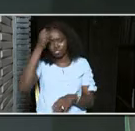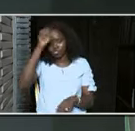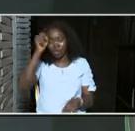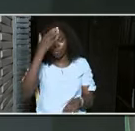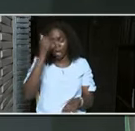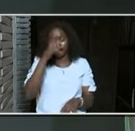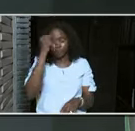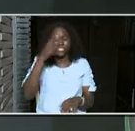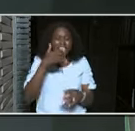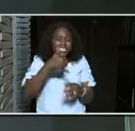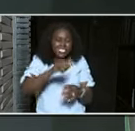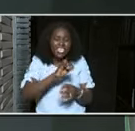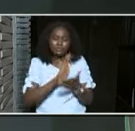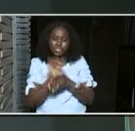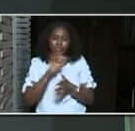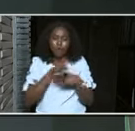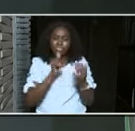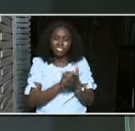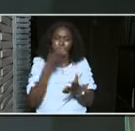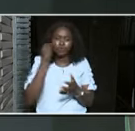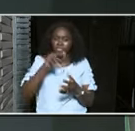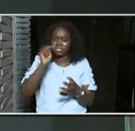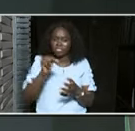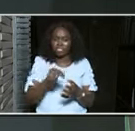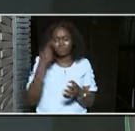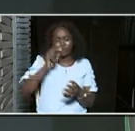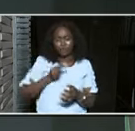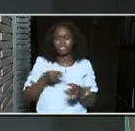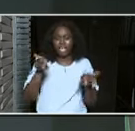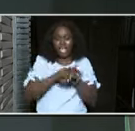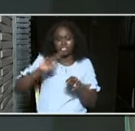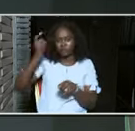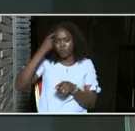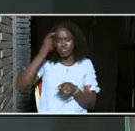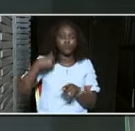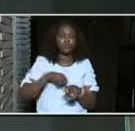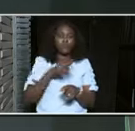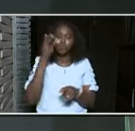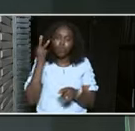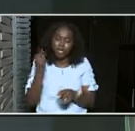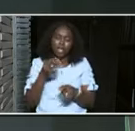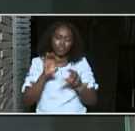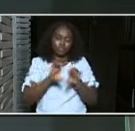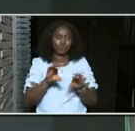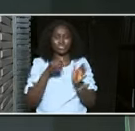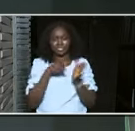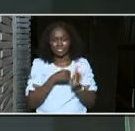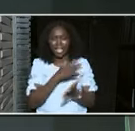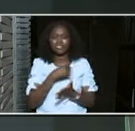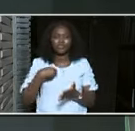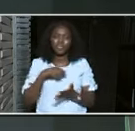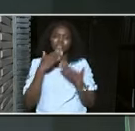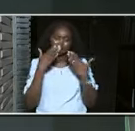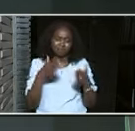was necessary for us to do as government, we were doing it. And we are so happy, we are so grateful to